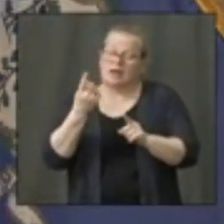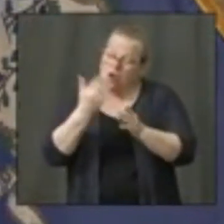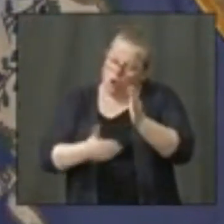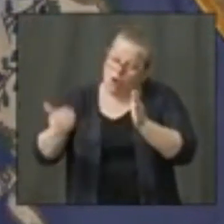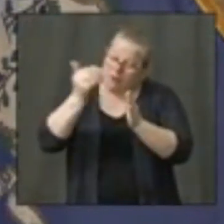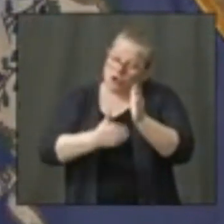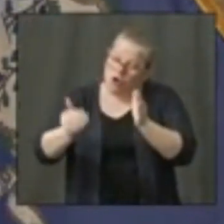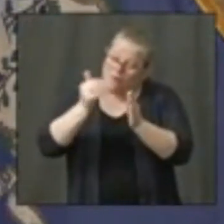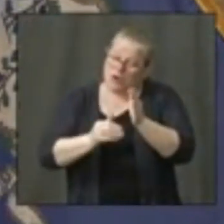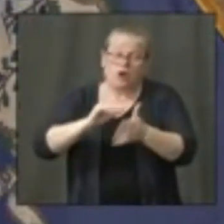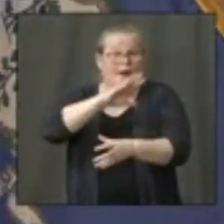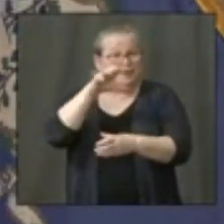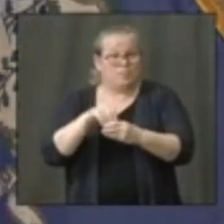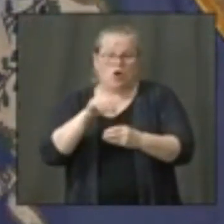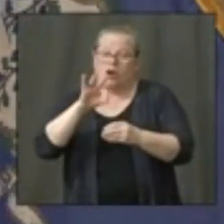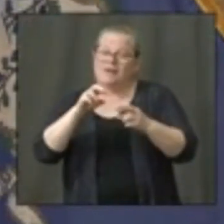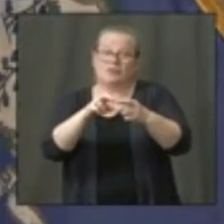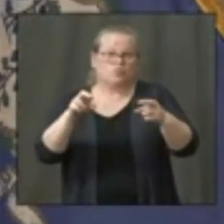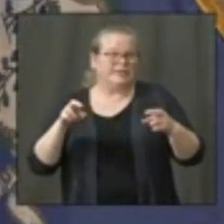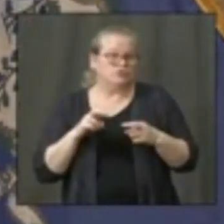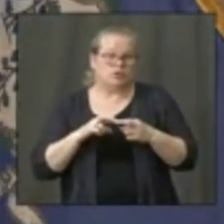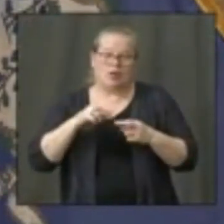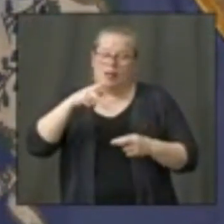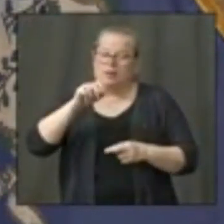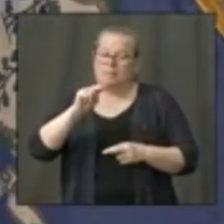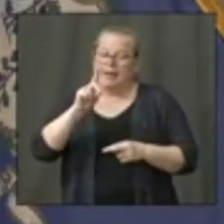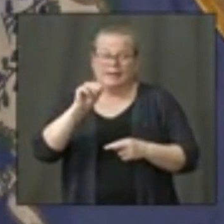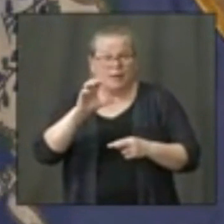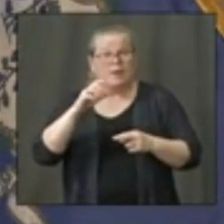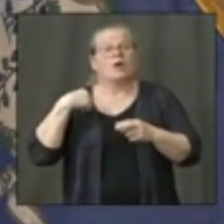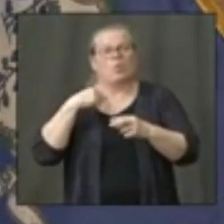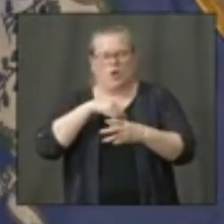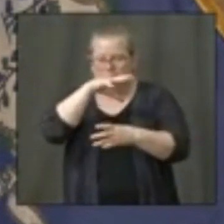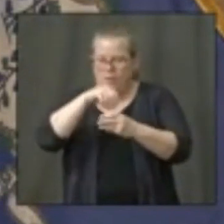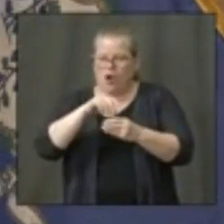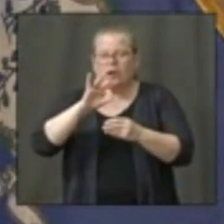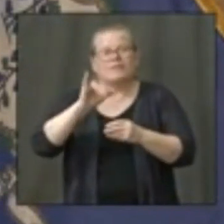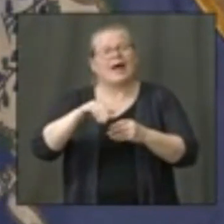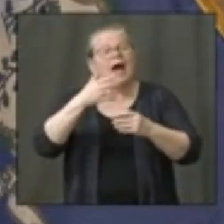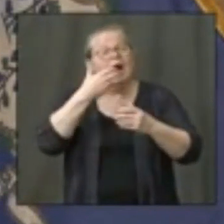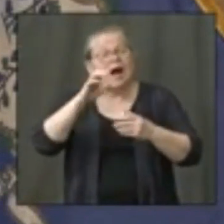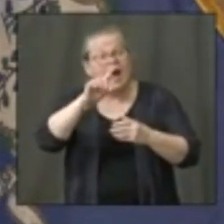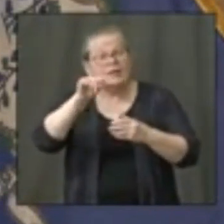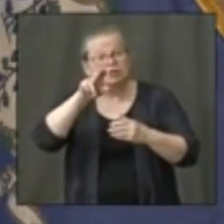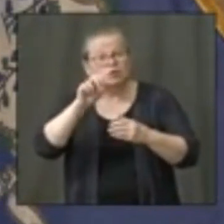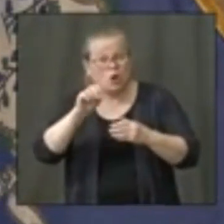regional pandemic, part of a hot zone. And we have to get that spare equipment as